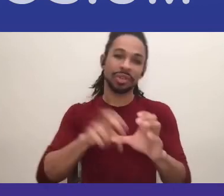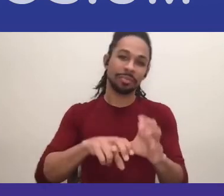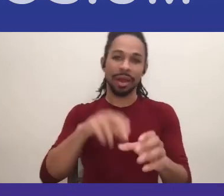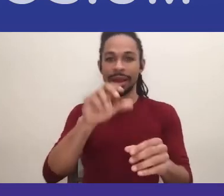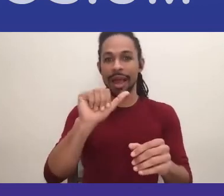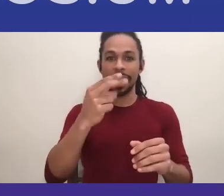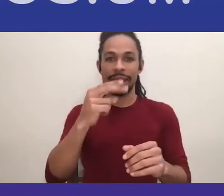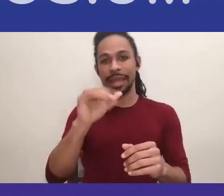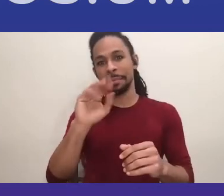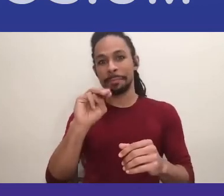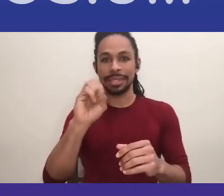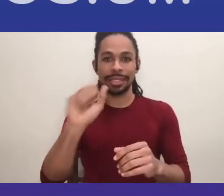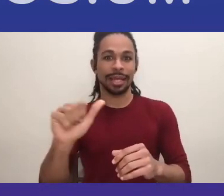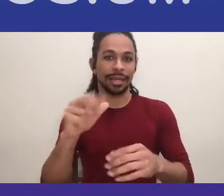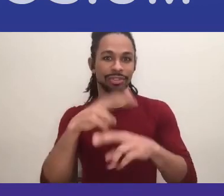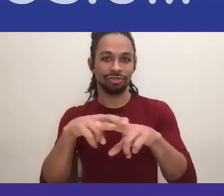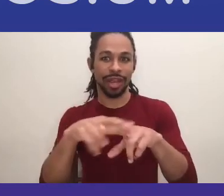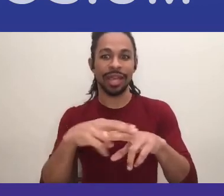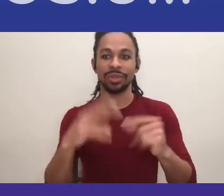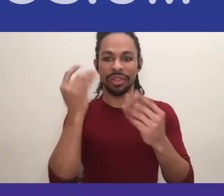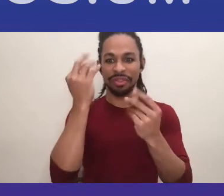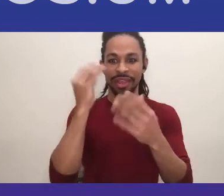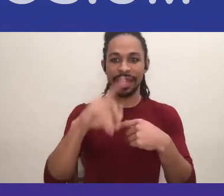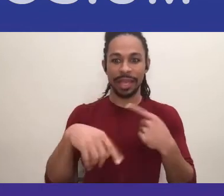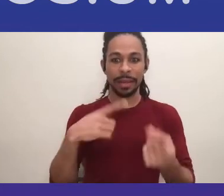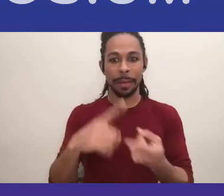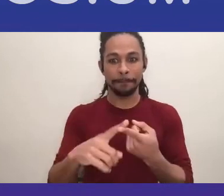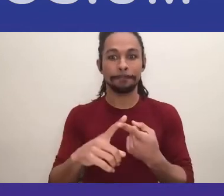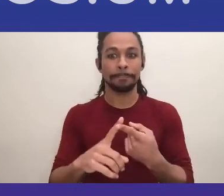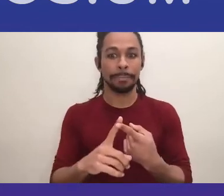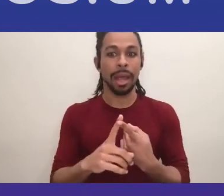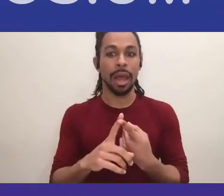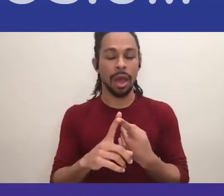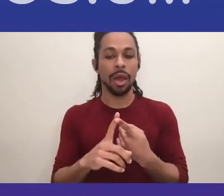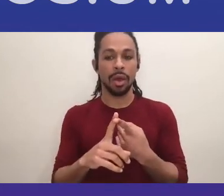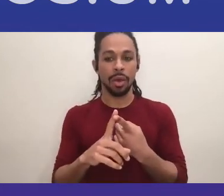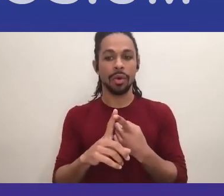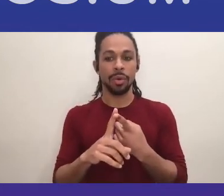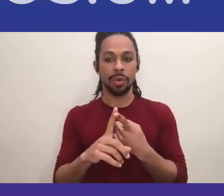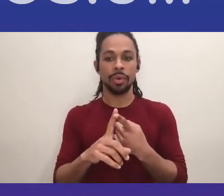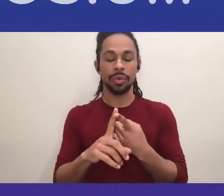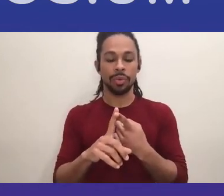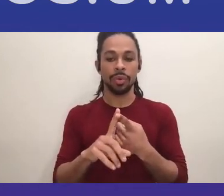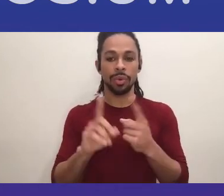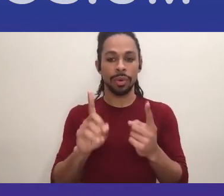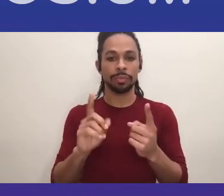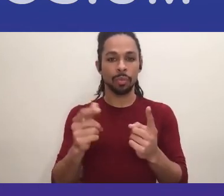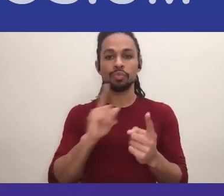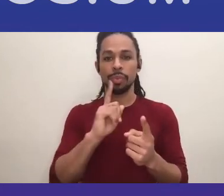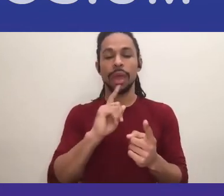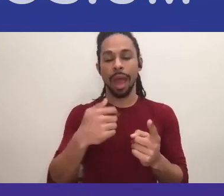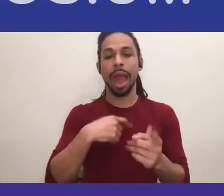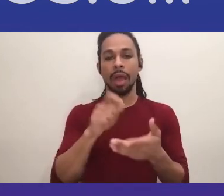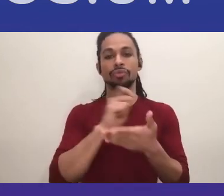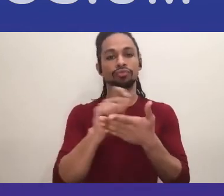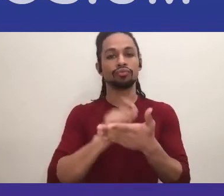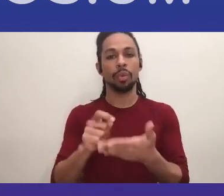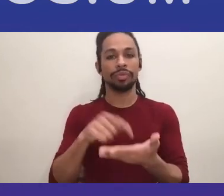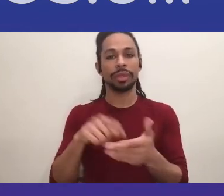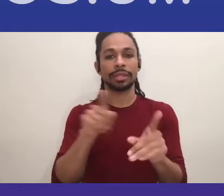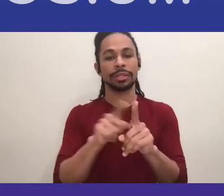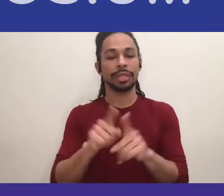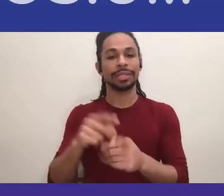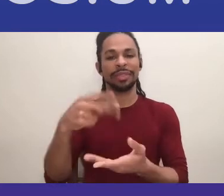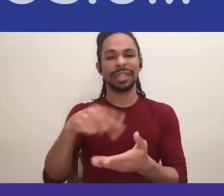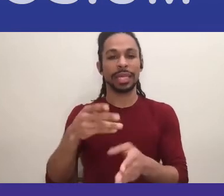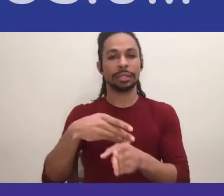about this. What I think I wrote it as Dansfield's kind of obsession with border